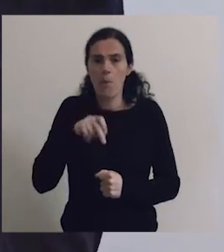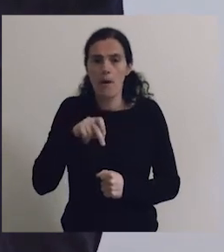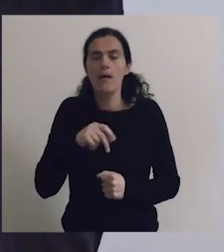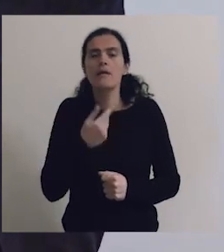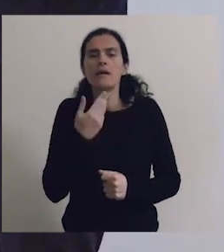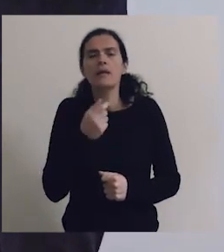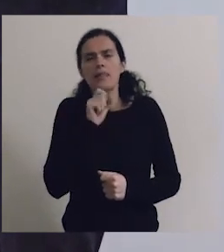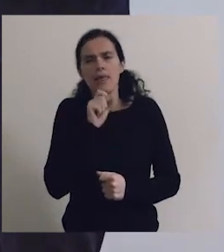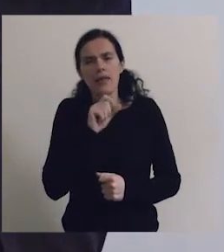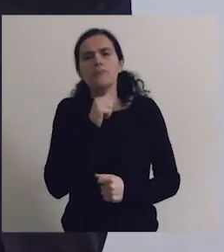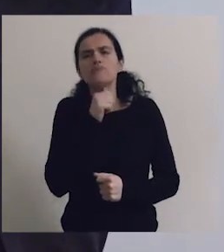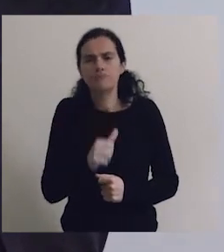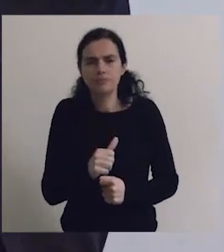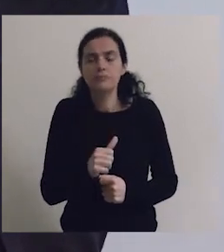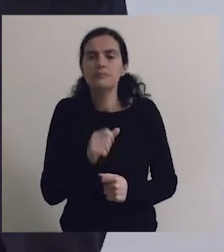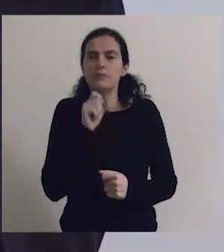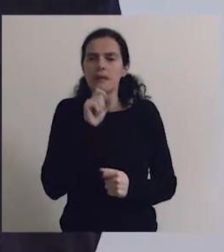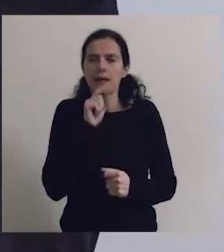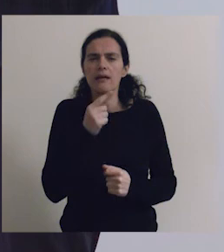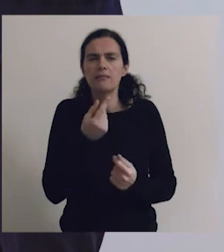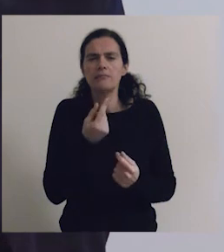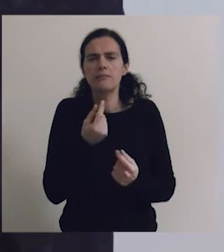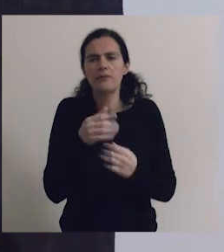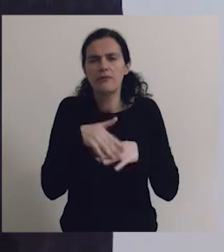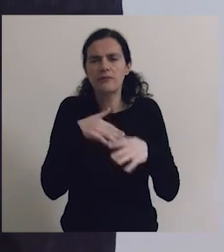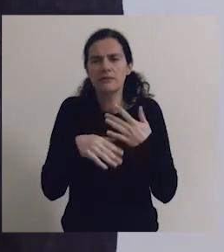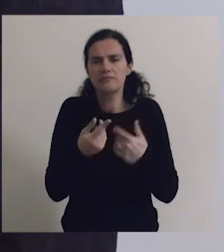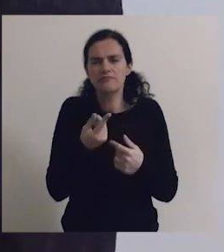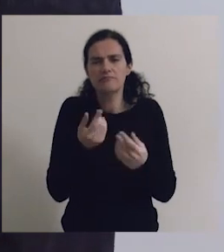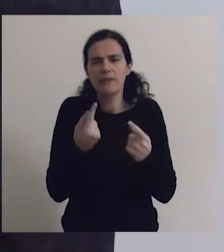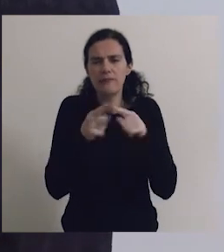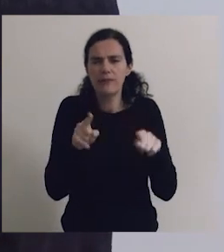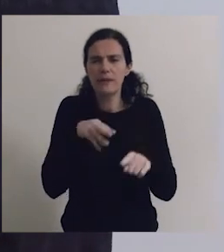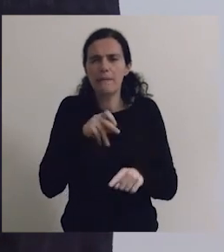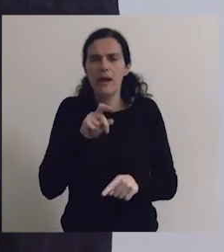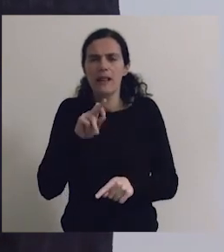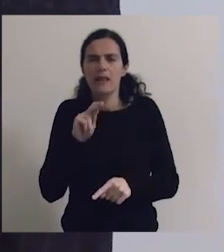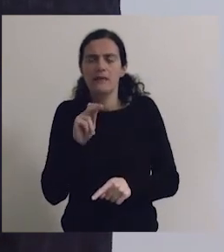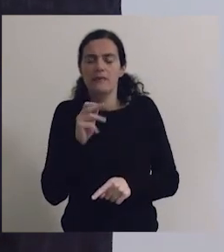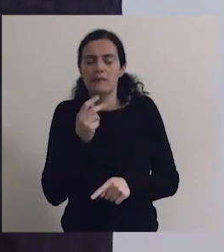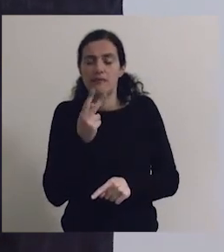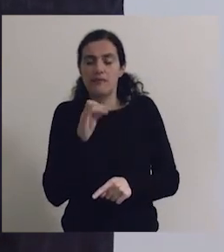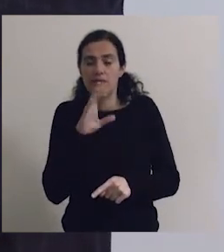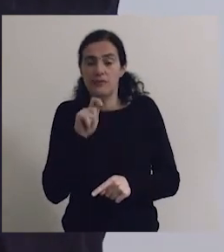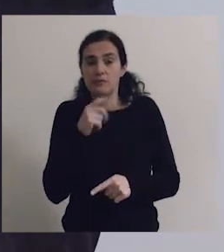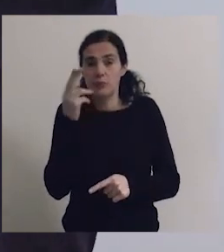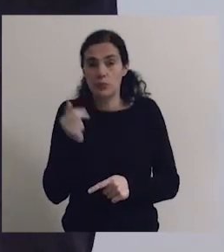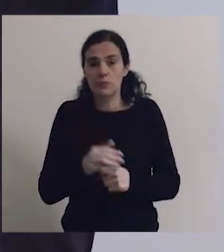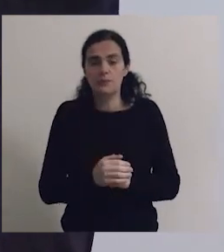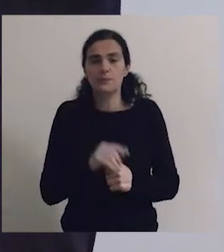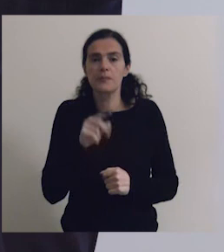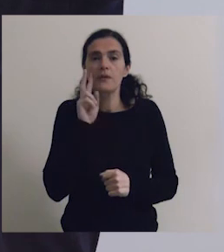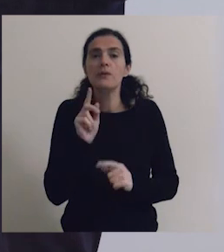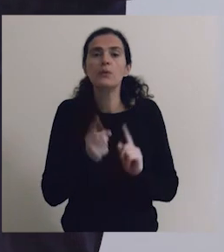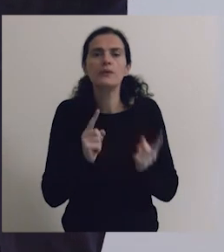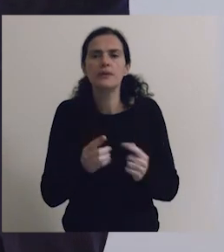MoMA the permission to actually X-ray the Malevich painting. So what you